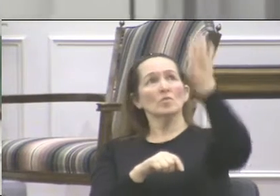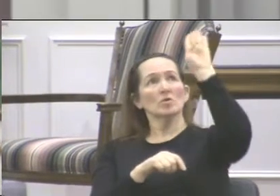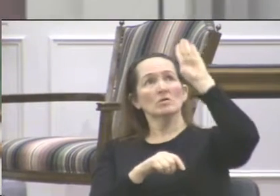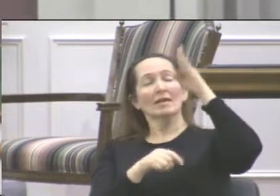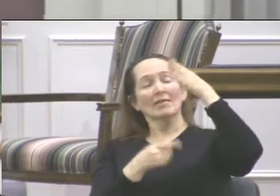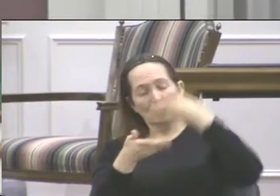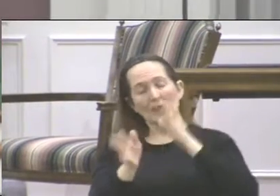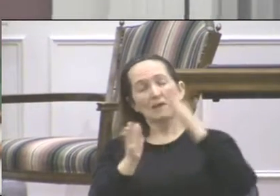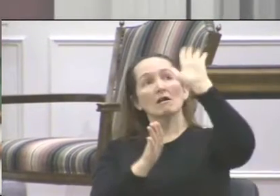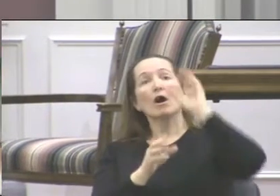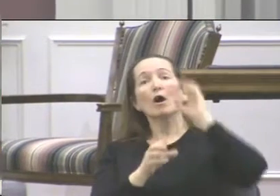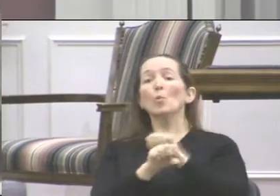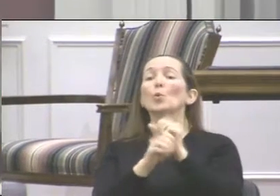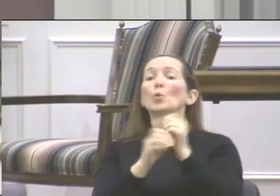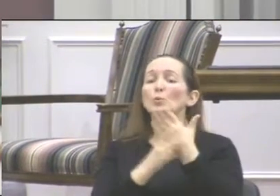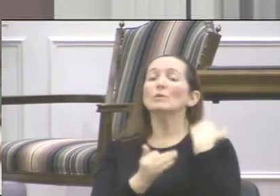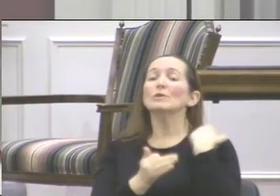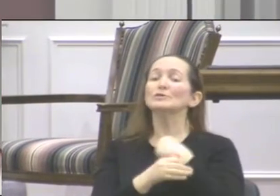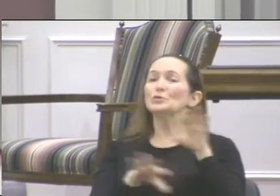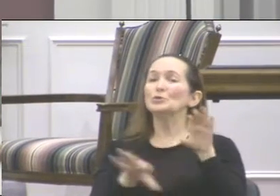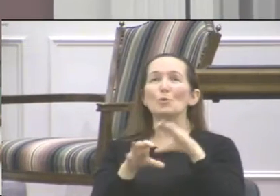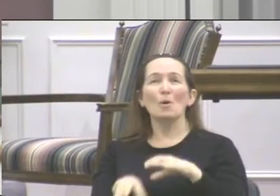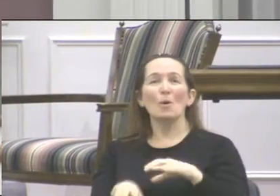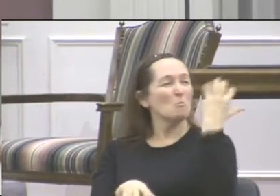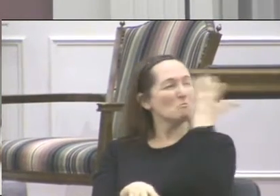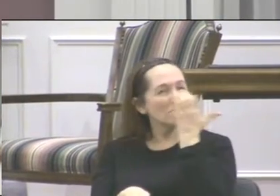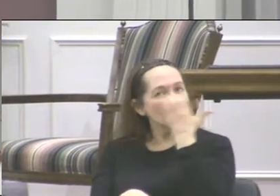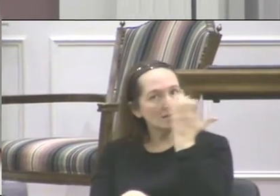us and do amazing things.